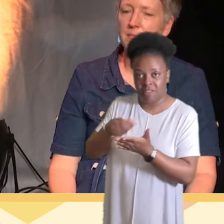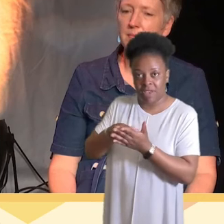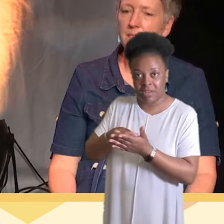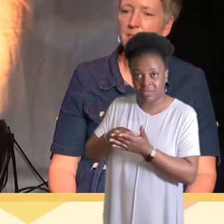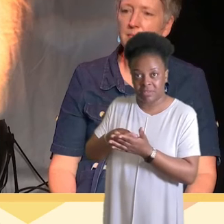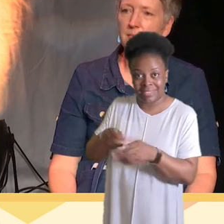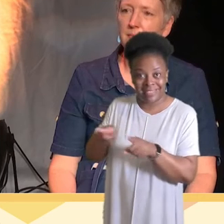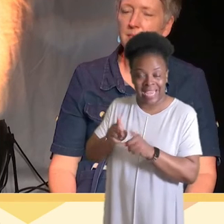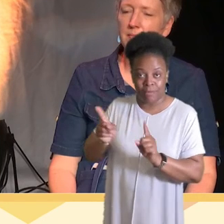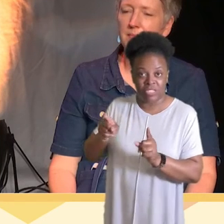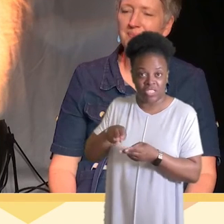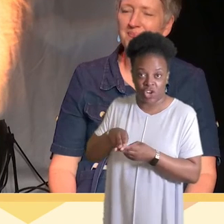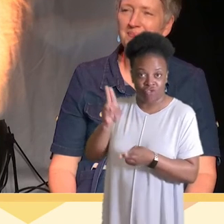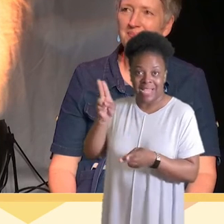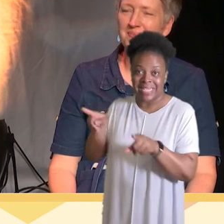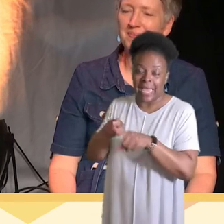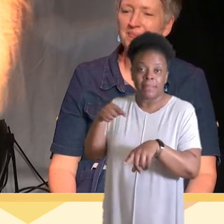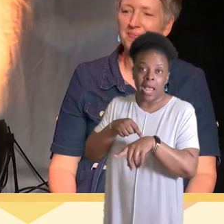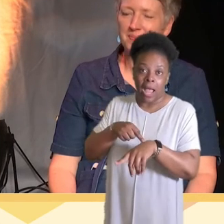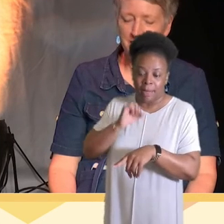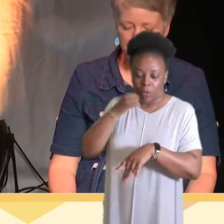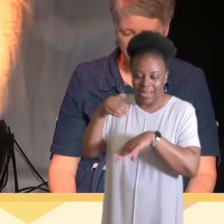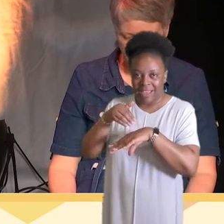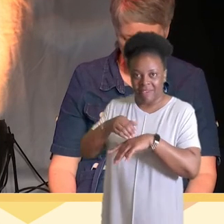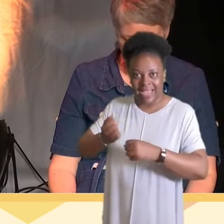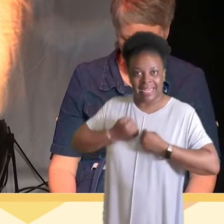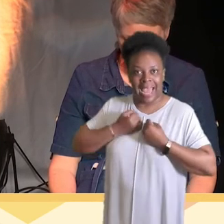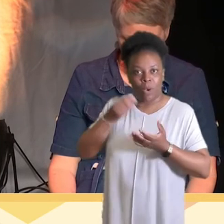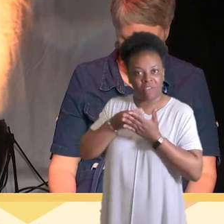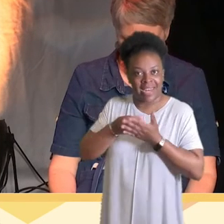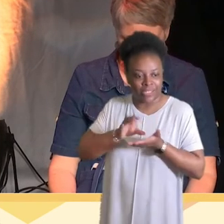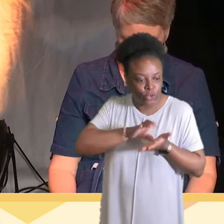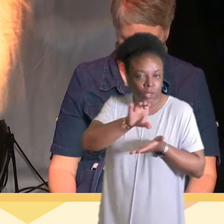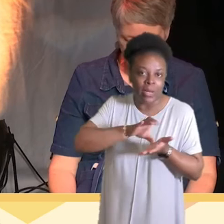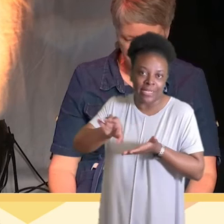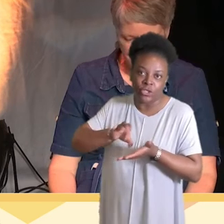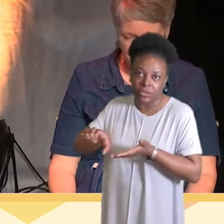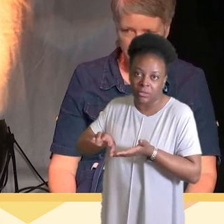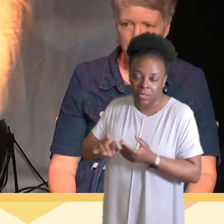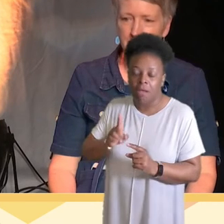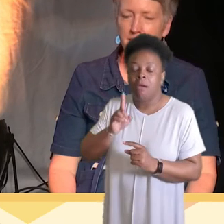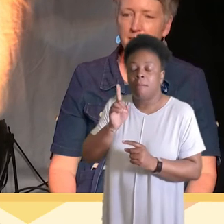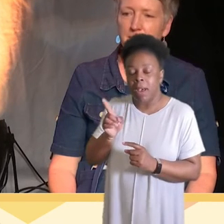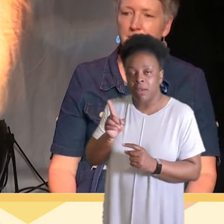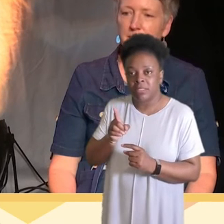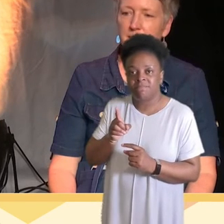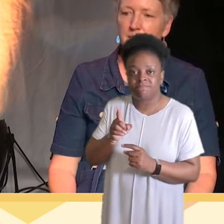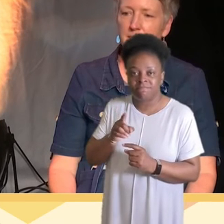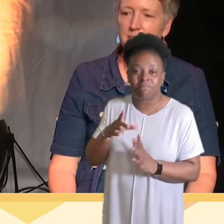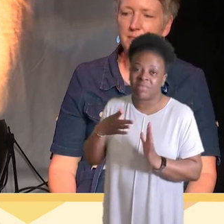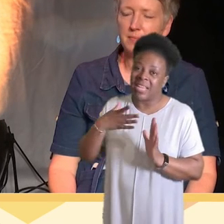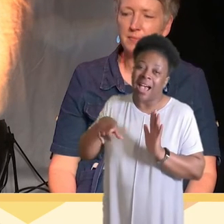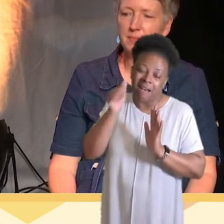I don't want to finish on a negative note, as the Lord provided for us unexpectedly in 2021 by the large